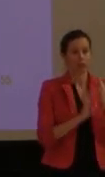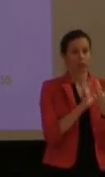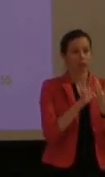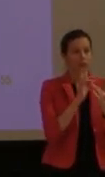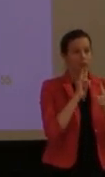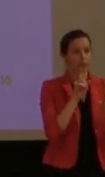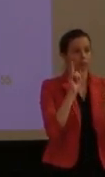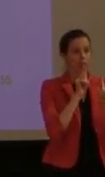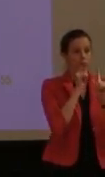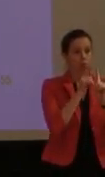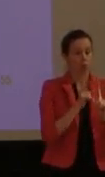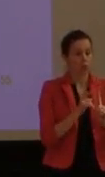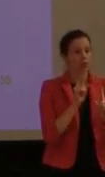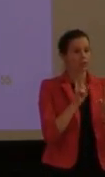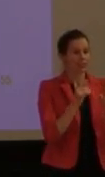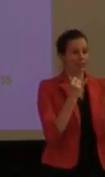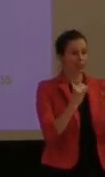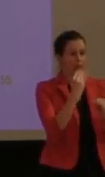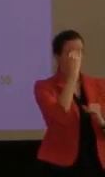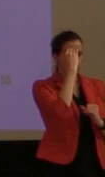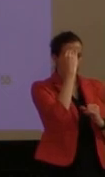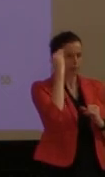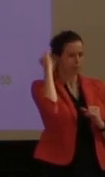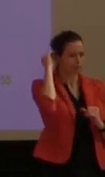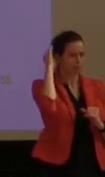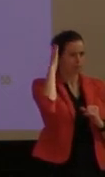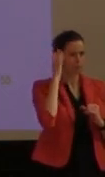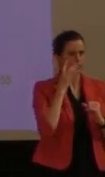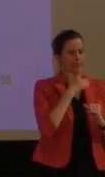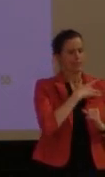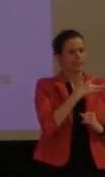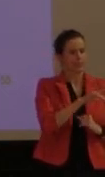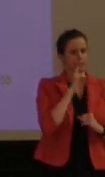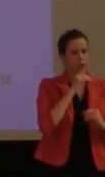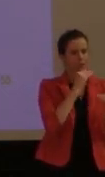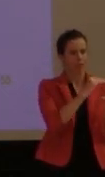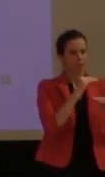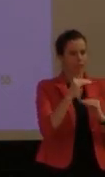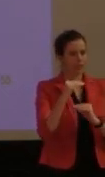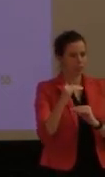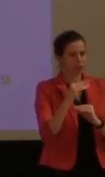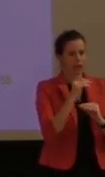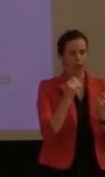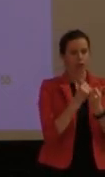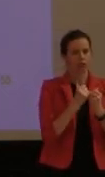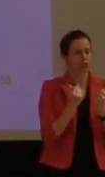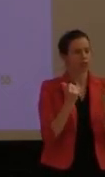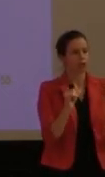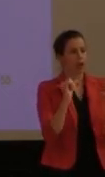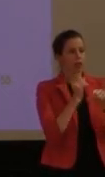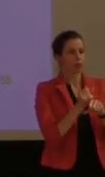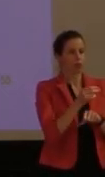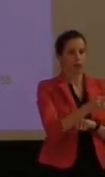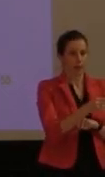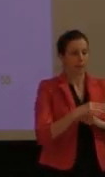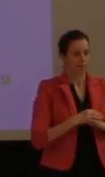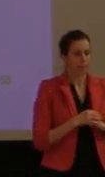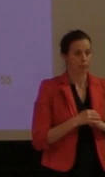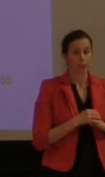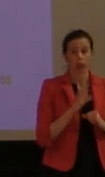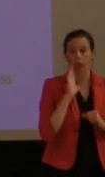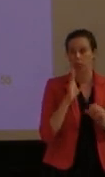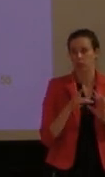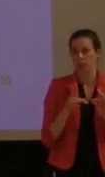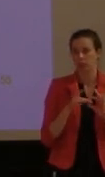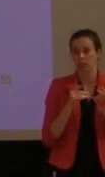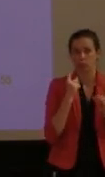goals, it needs to be cognizant and sensitive to those limitations and build a means to overcome them. I will say that the program, this